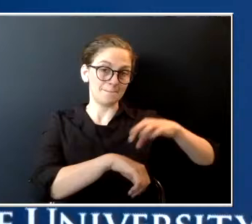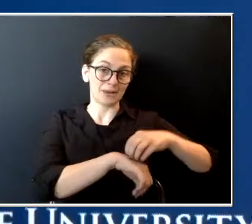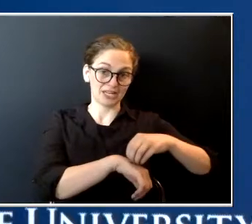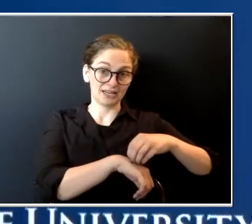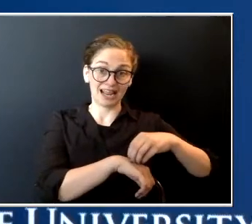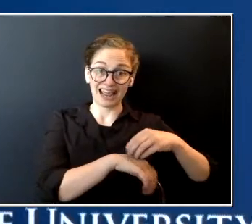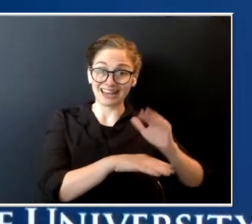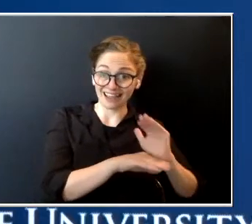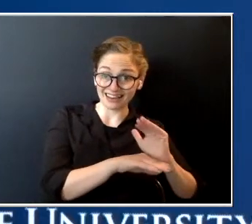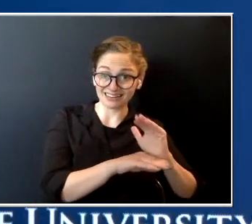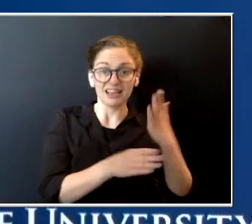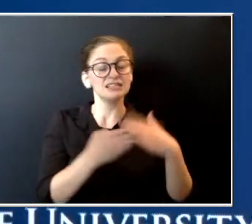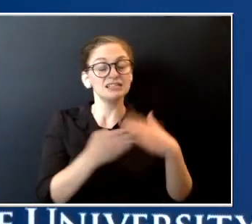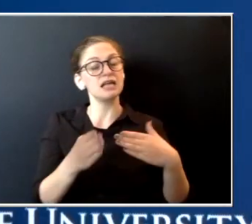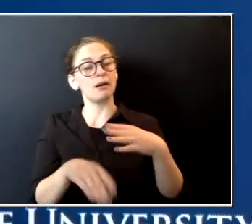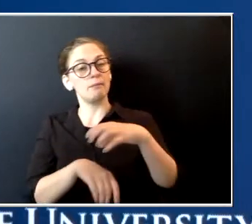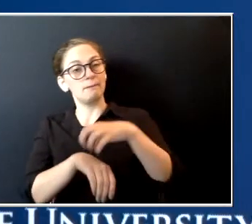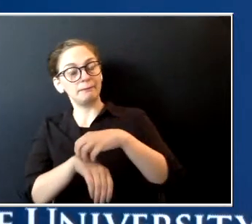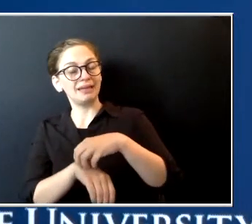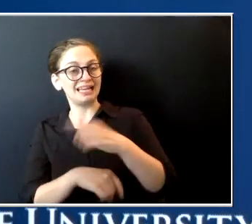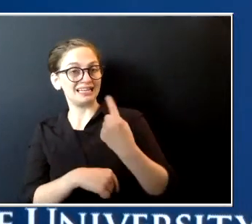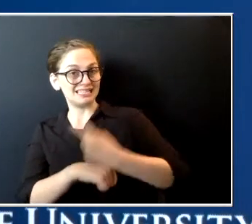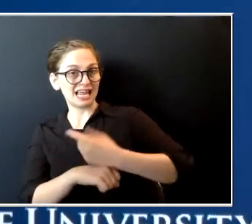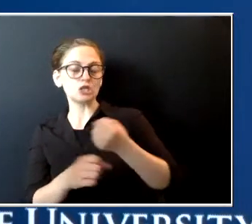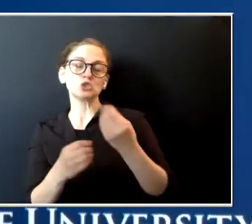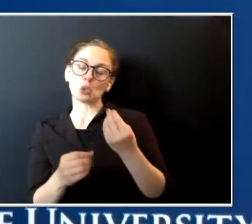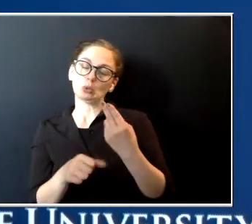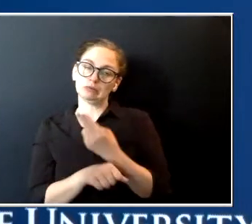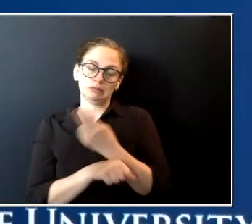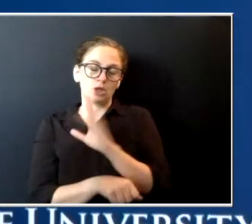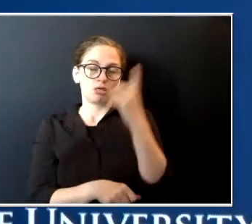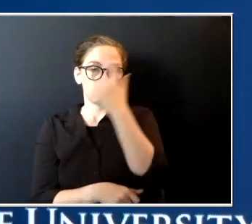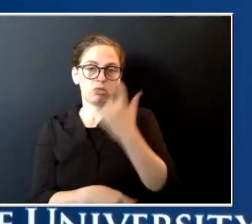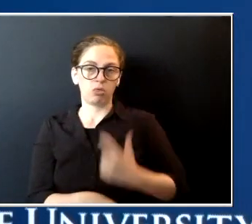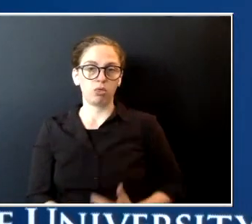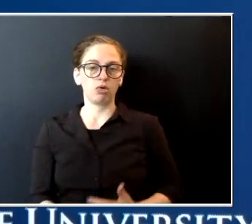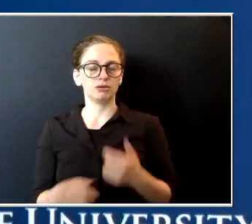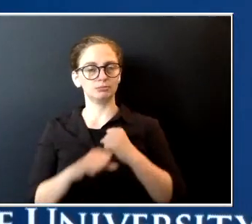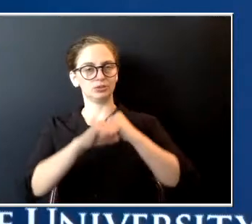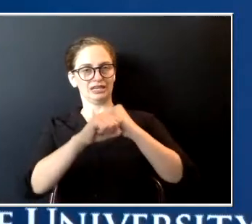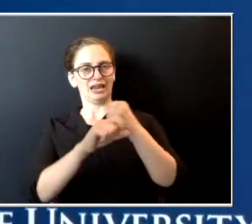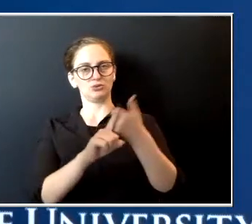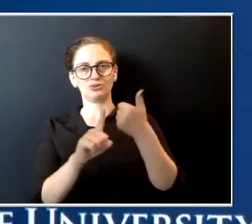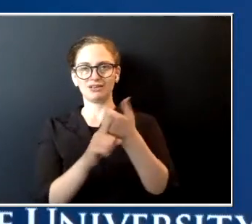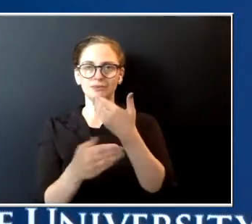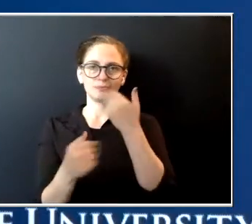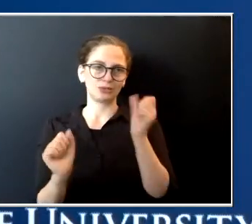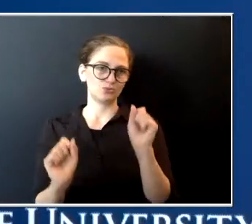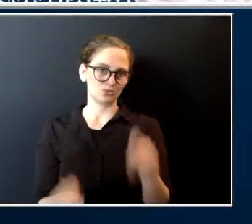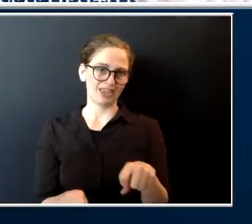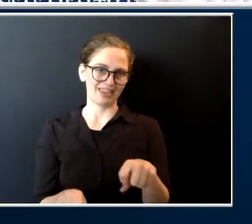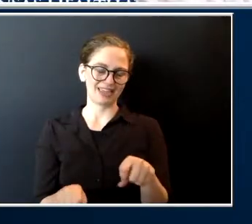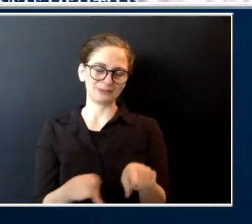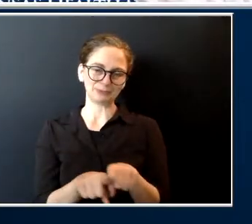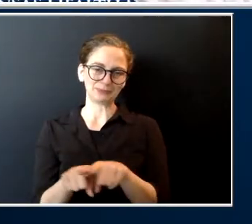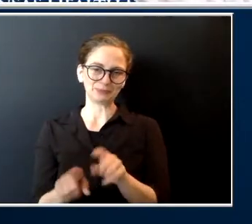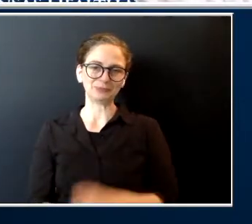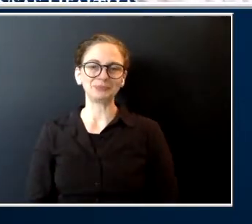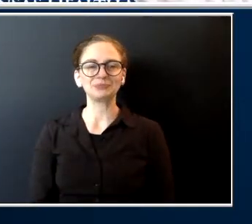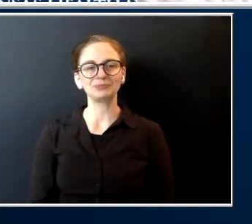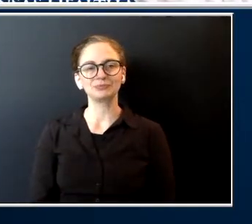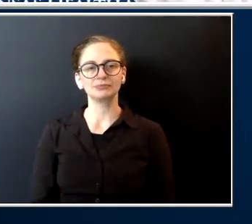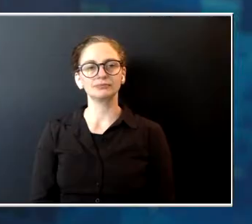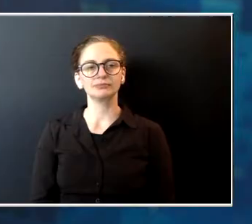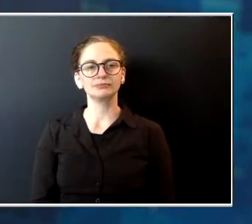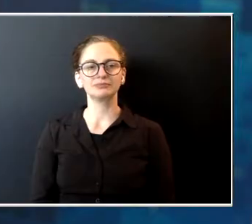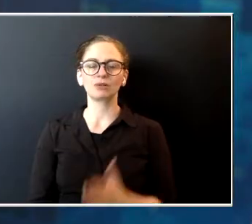So please wear your insect repellent as well and try to protect yourself from those infections as well. All right, well, thank you.